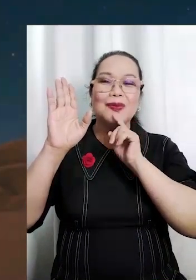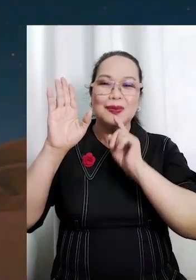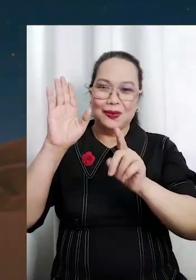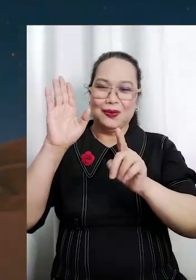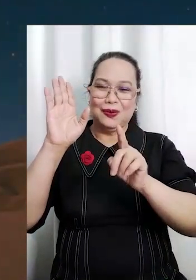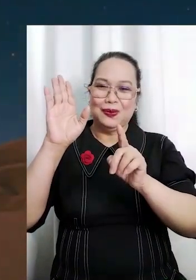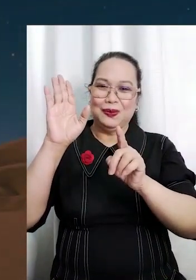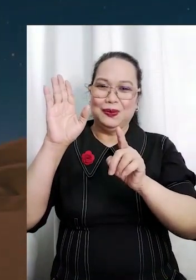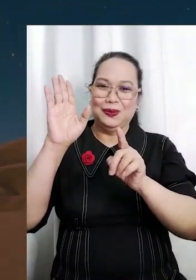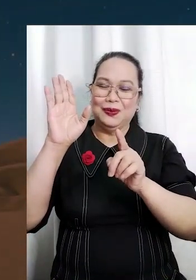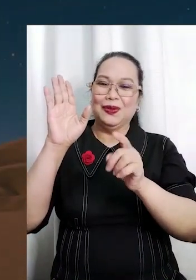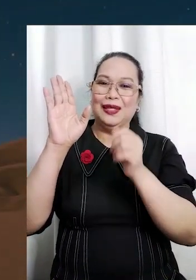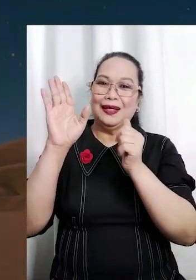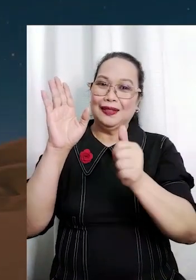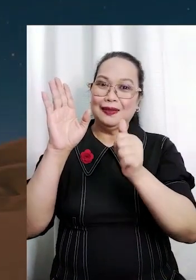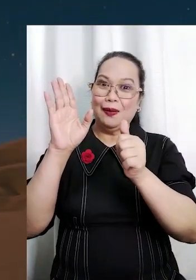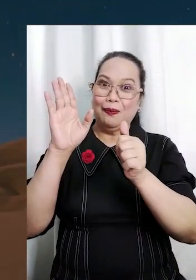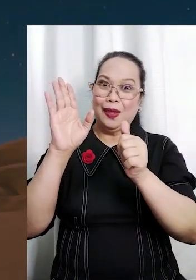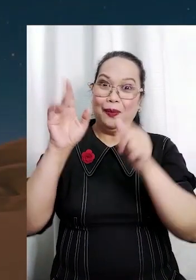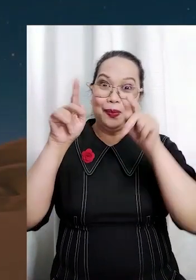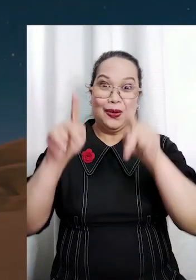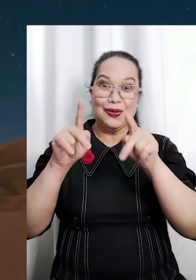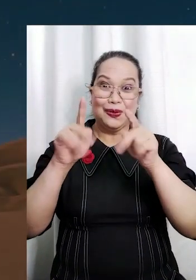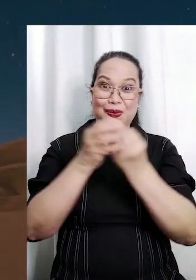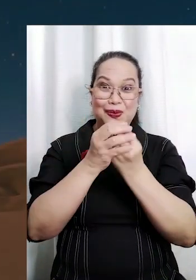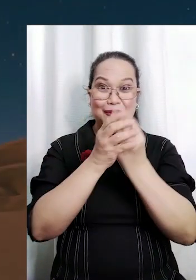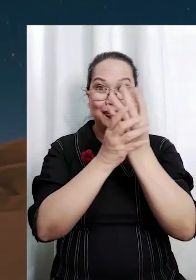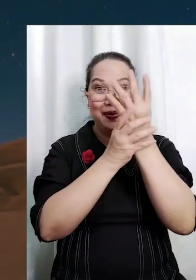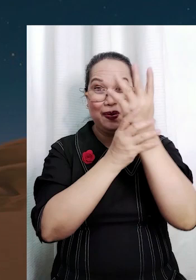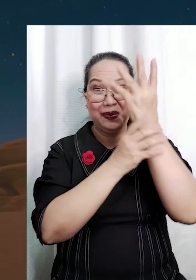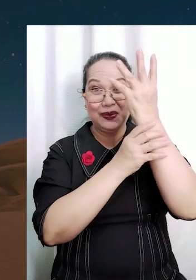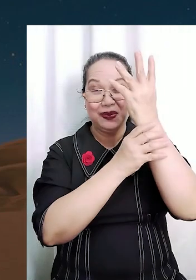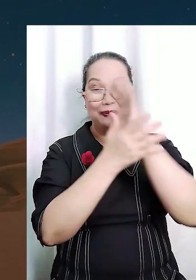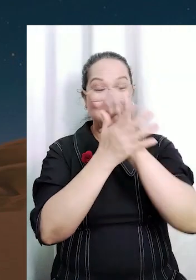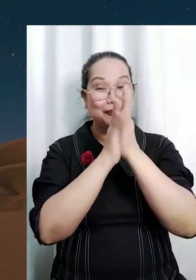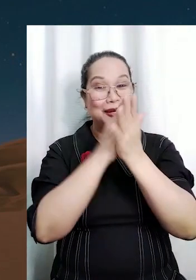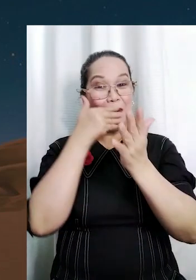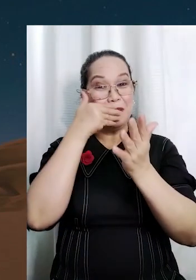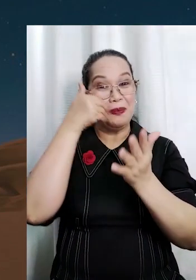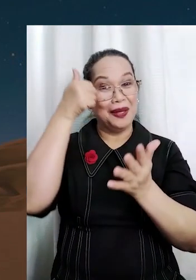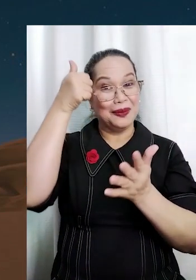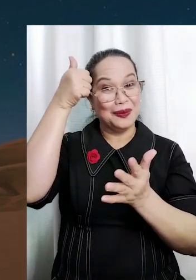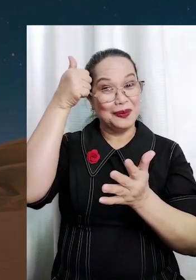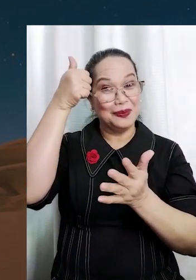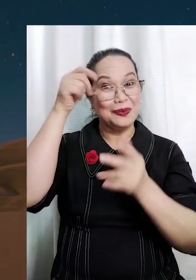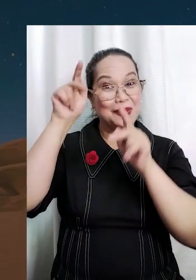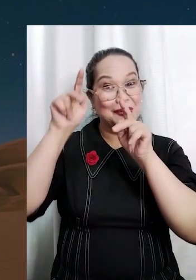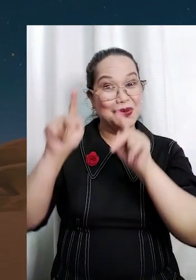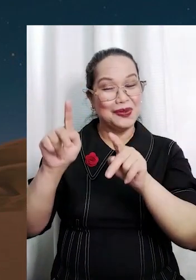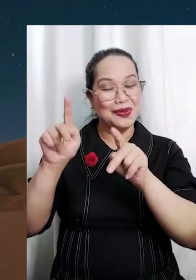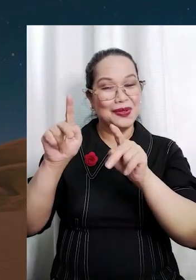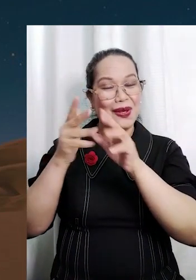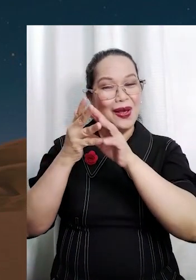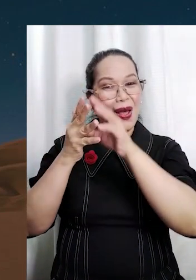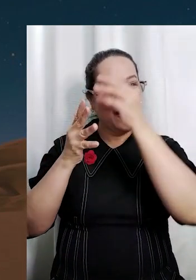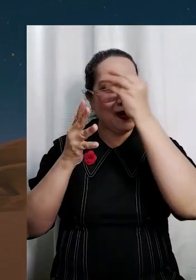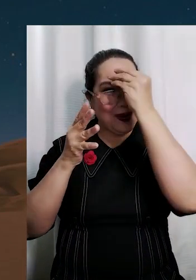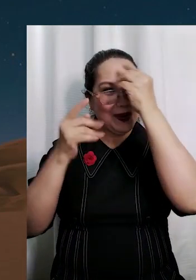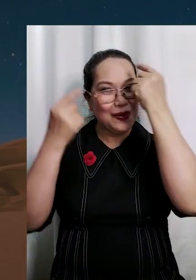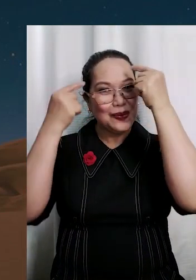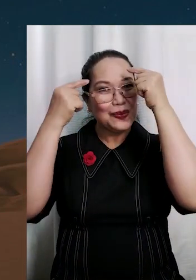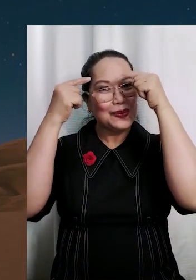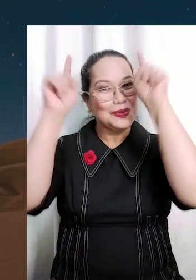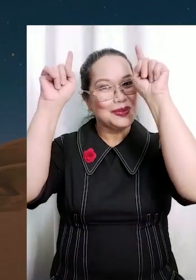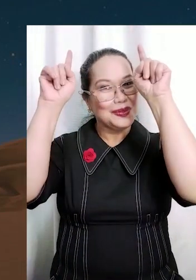an outcome where the person grows or becomes a better person. And they learn to